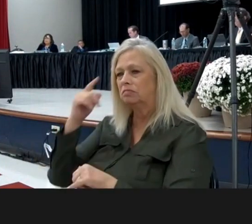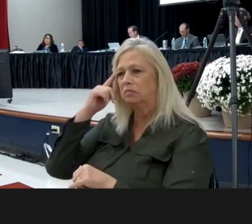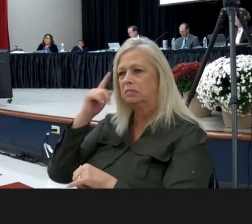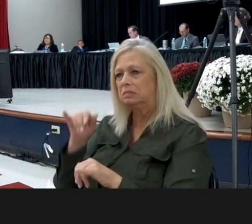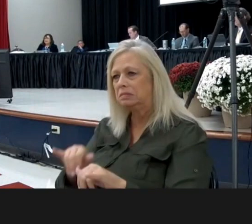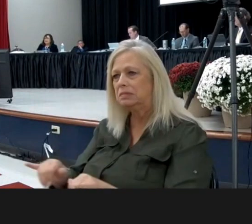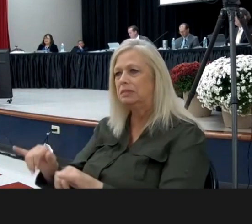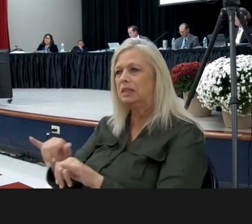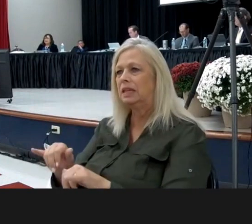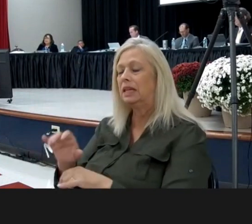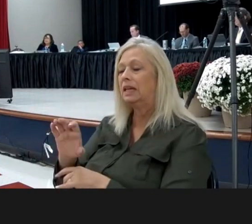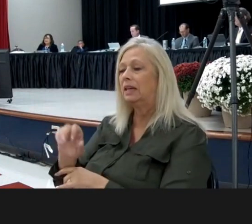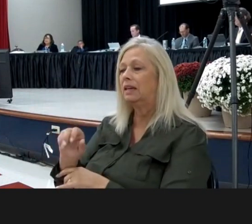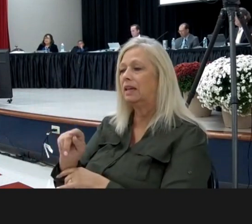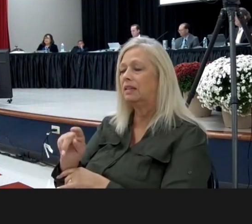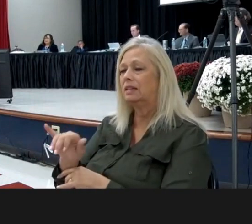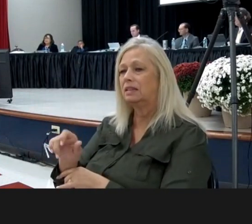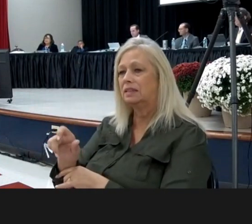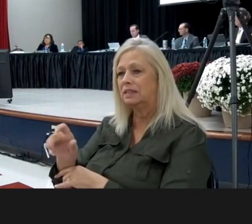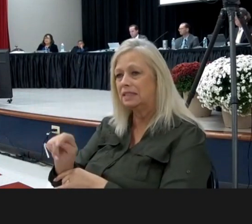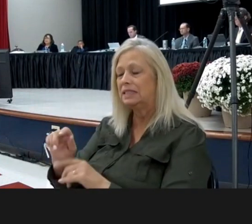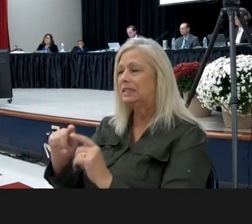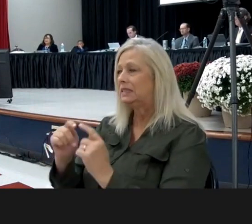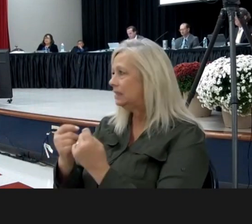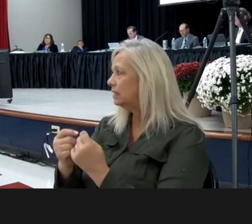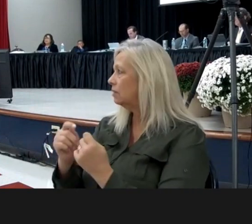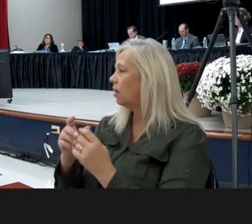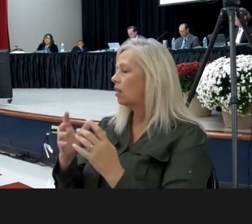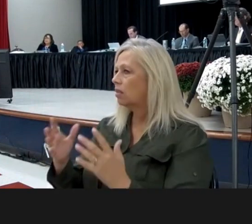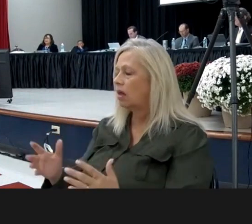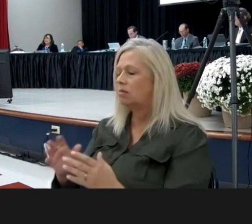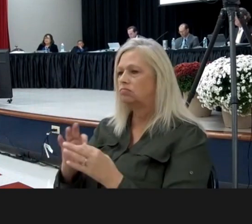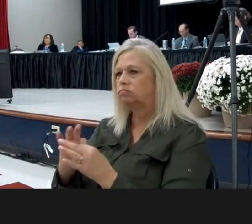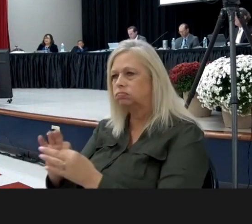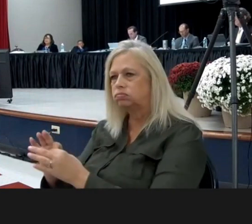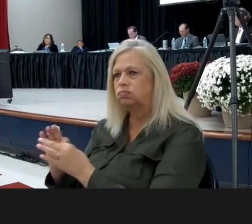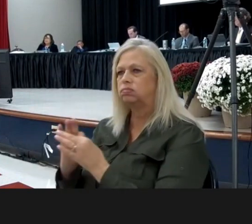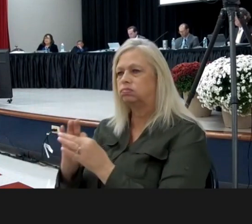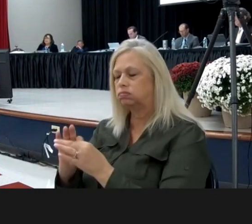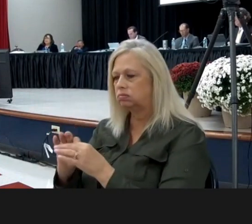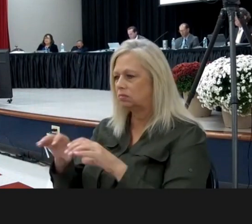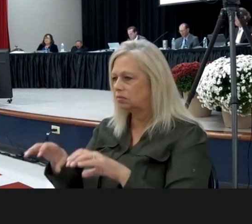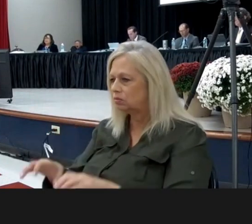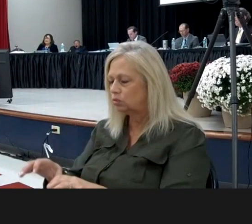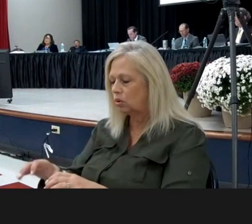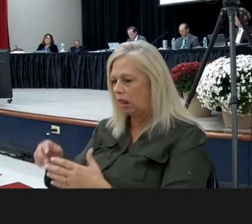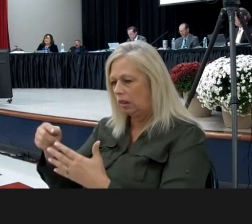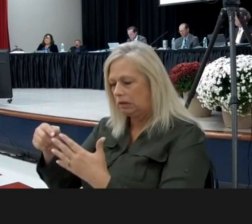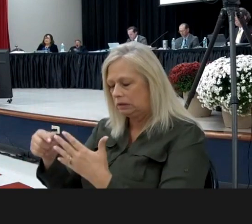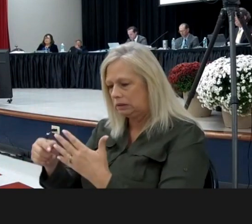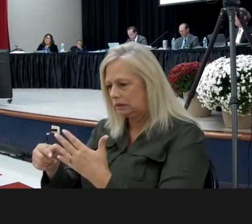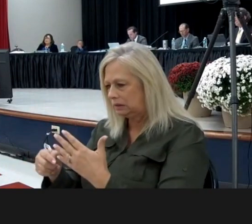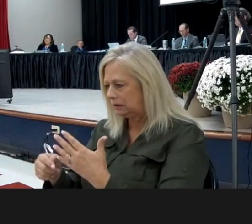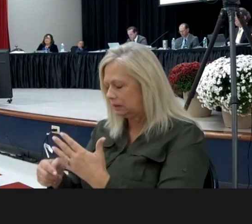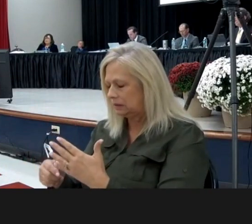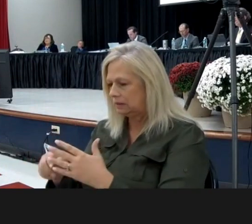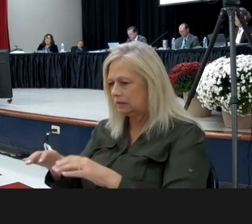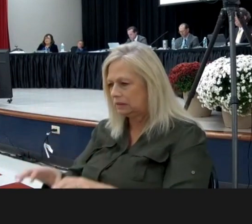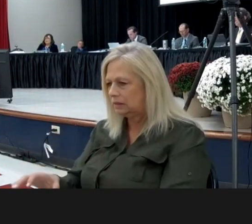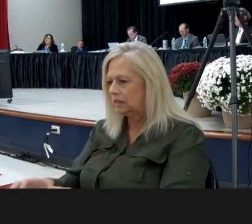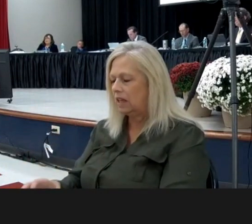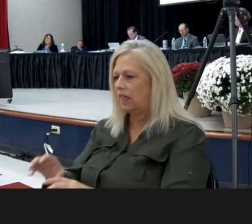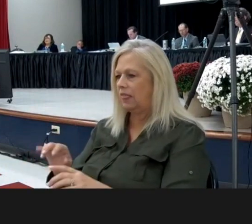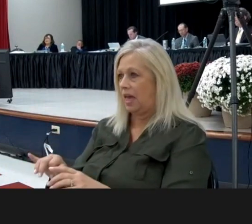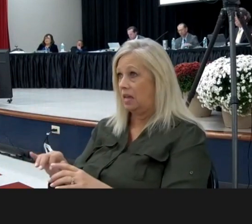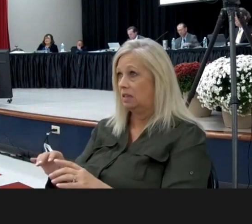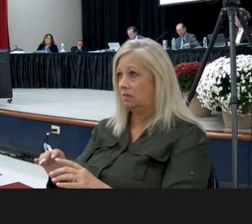is part of that as well. So there's a lot of coordination that goes into this, and the details, the day-to-day details of that vertical construction that you're